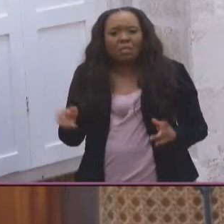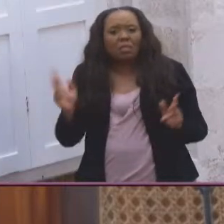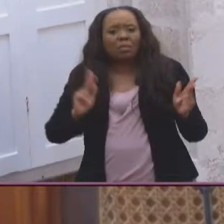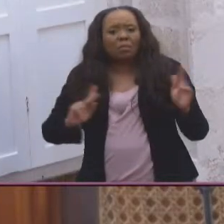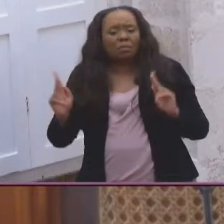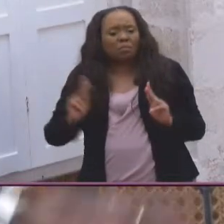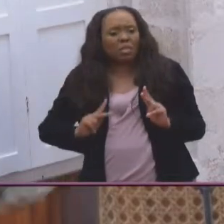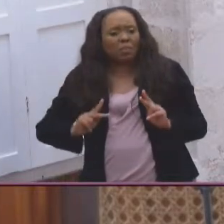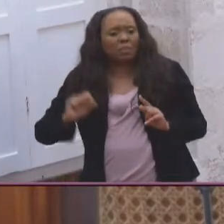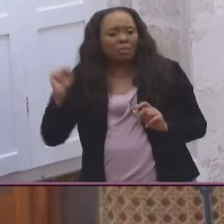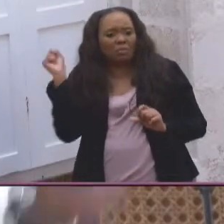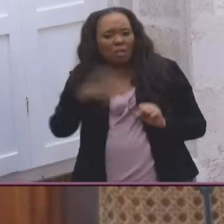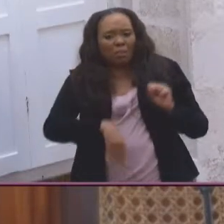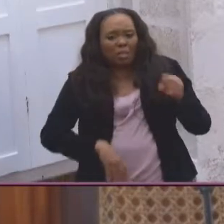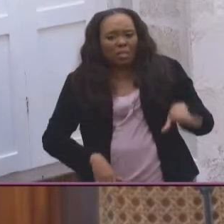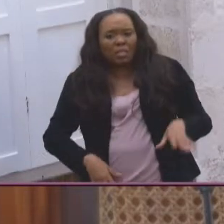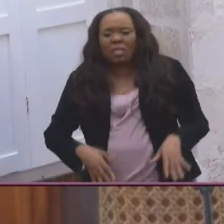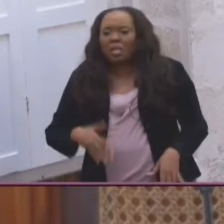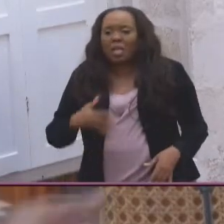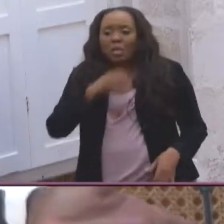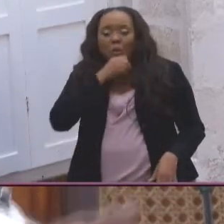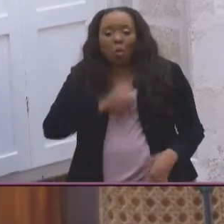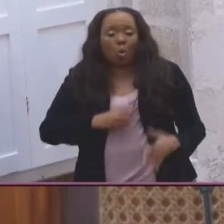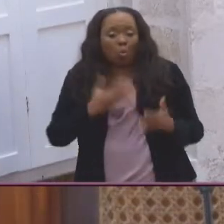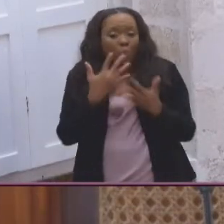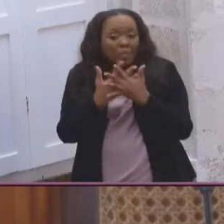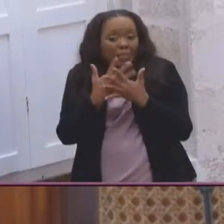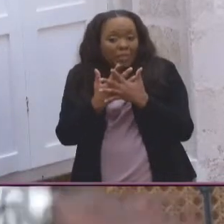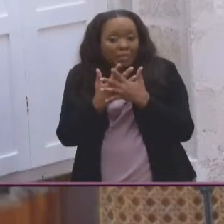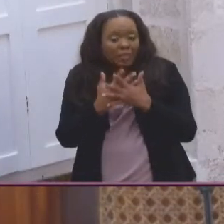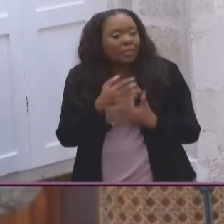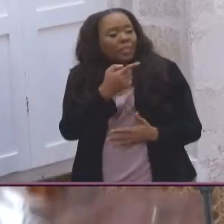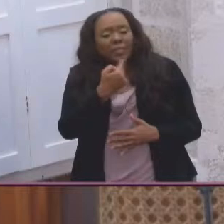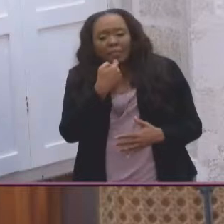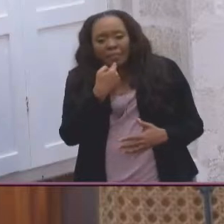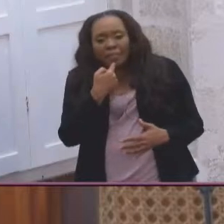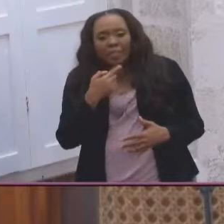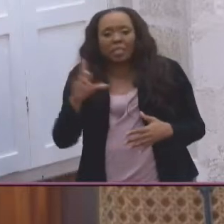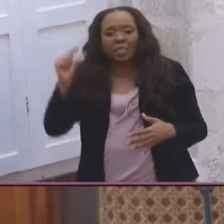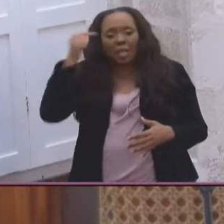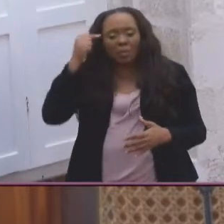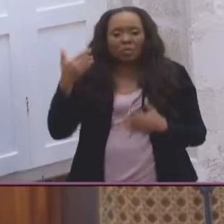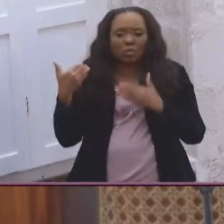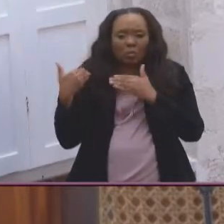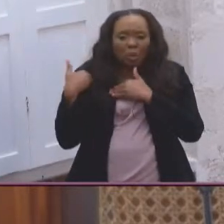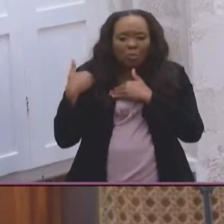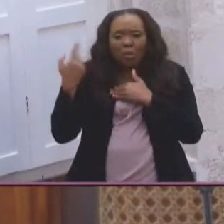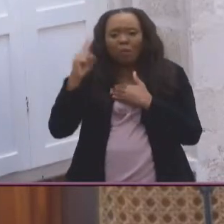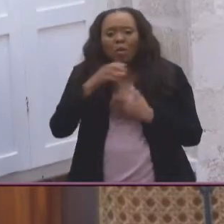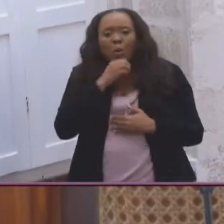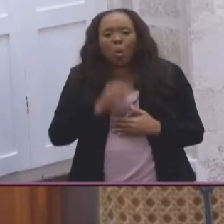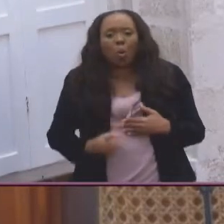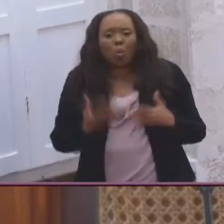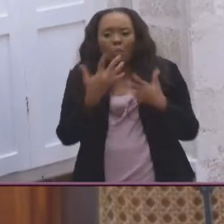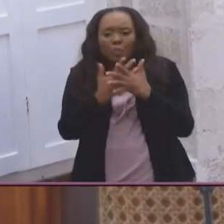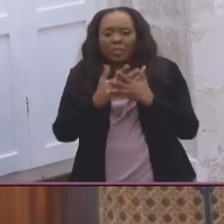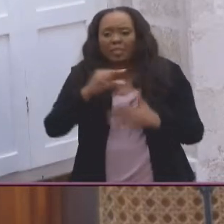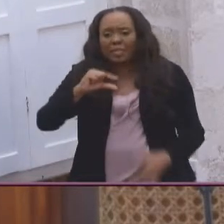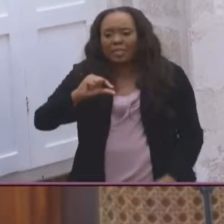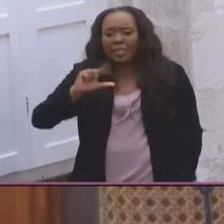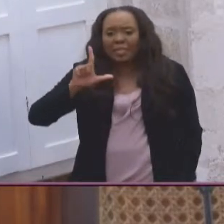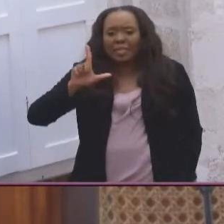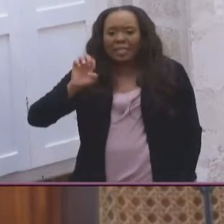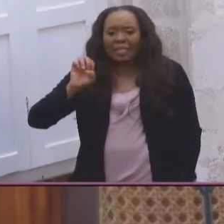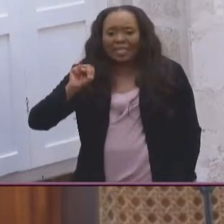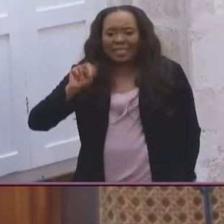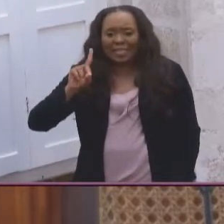Glenderry. That is what was suggested, that government responsible for Glenderry and government should do something about it. The government is not dumping in